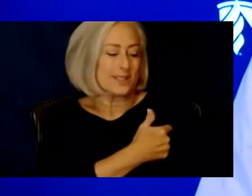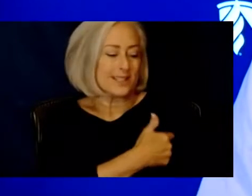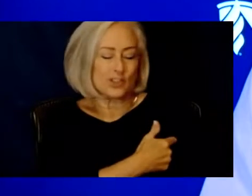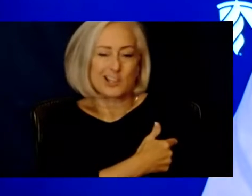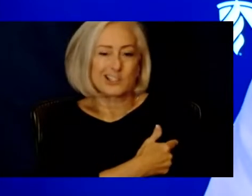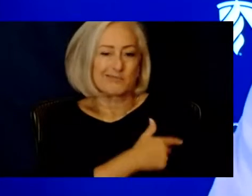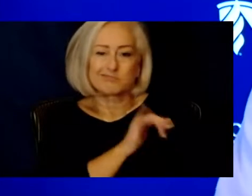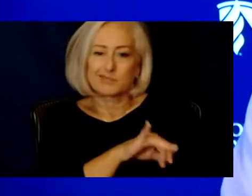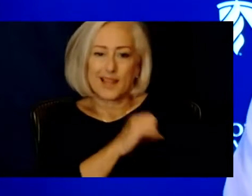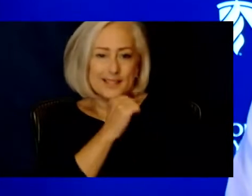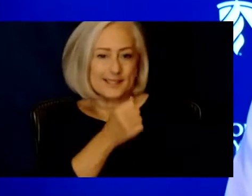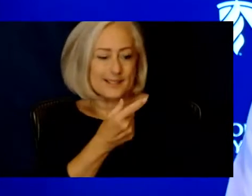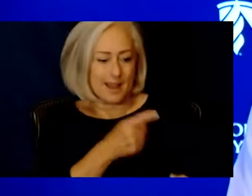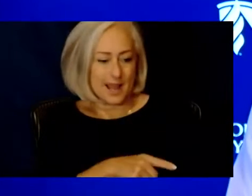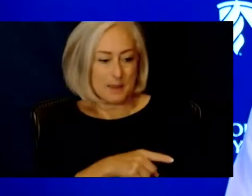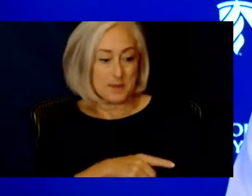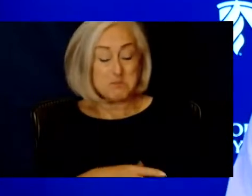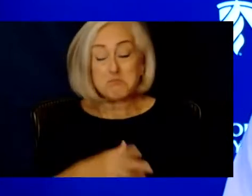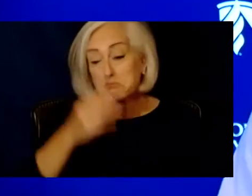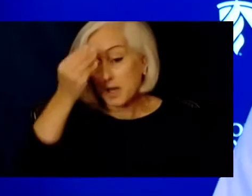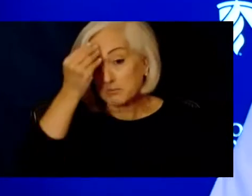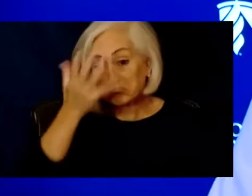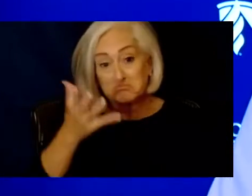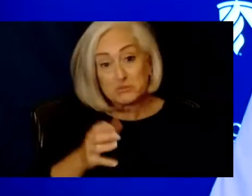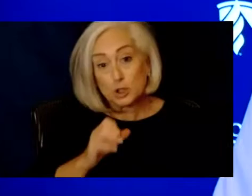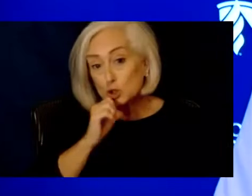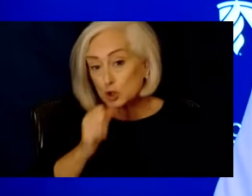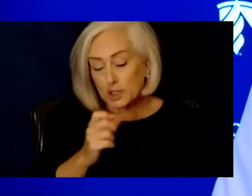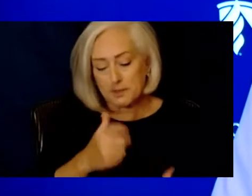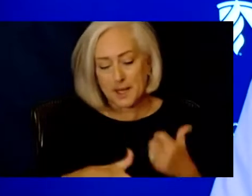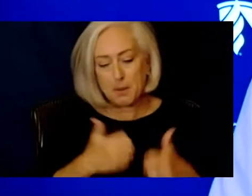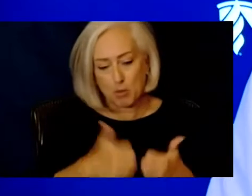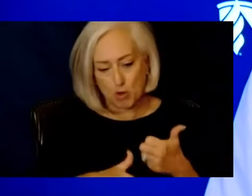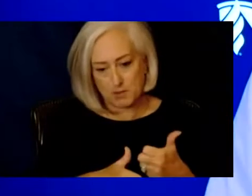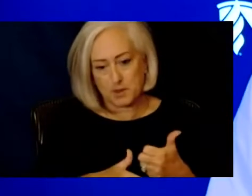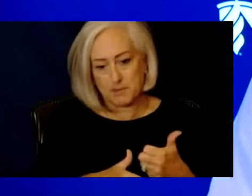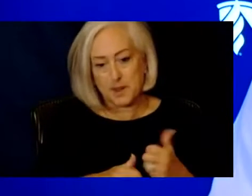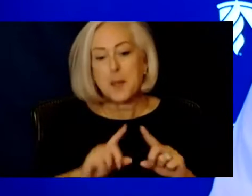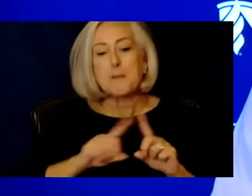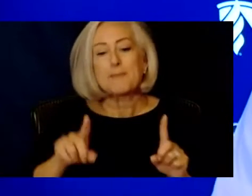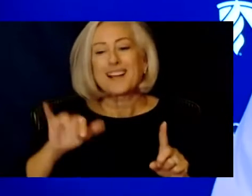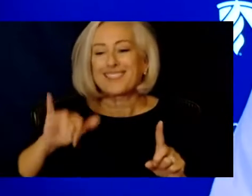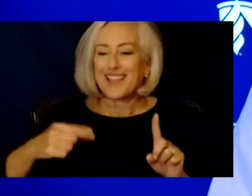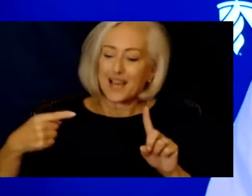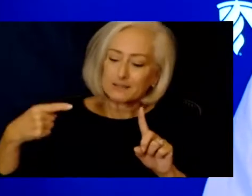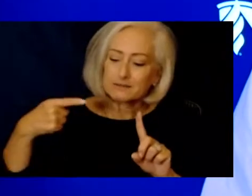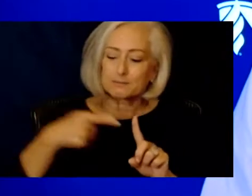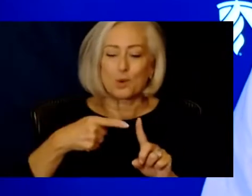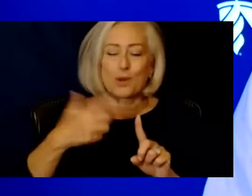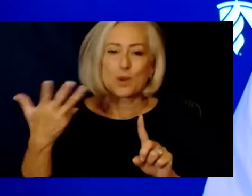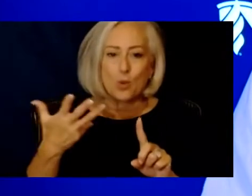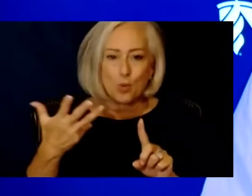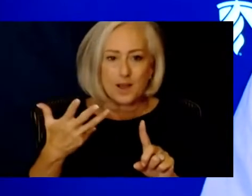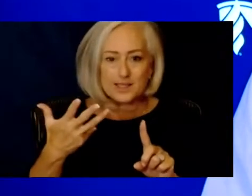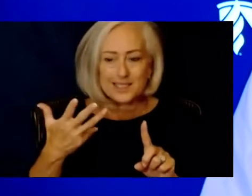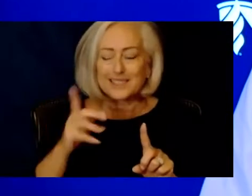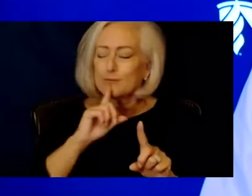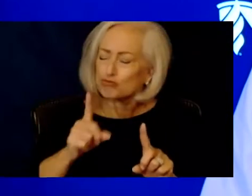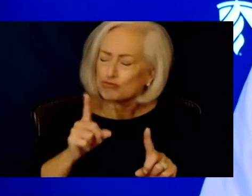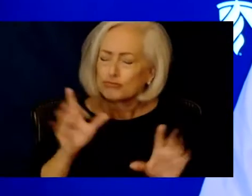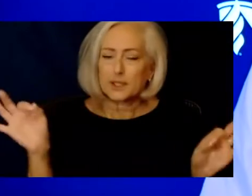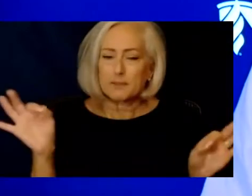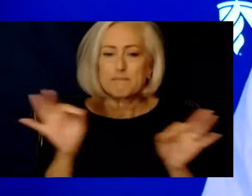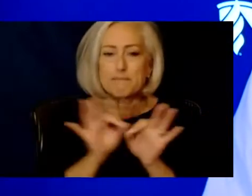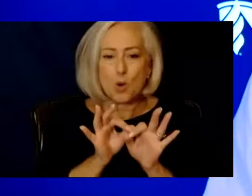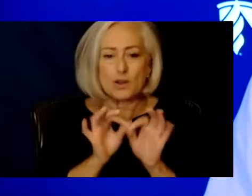But really, this should not be a problem. This continues to speak to the fact that it's vitally important that we